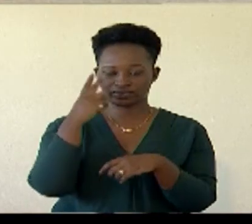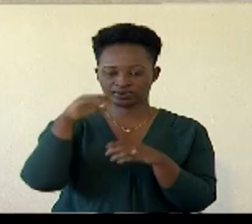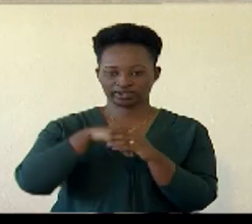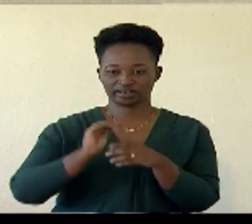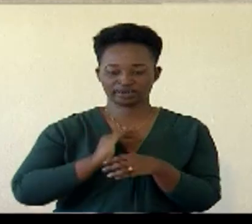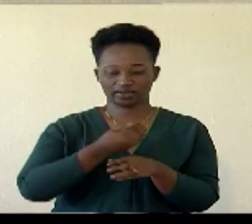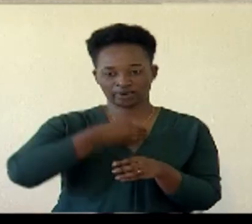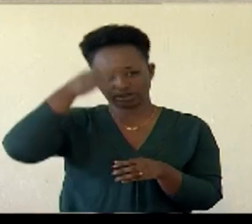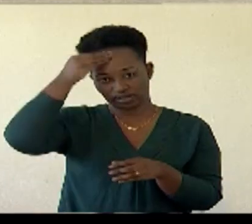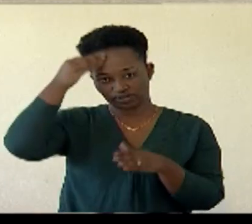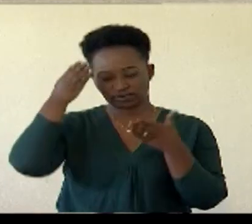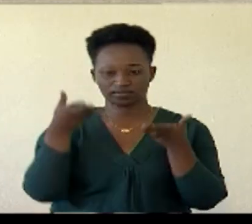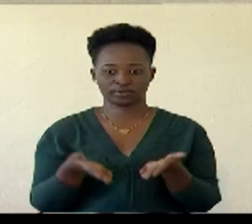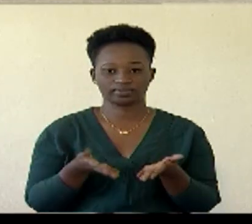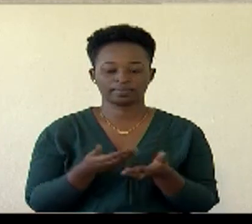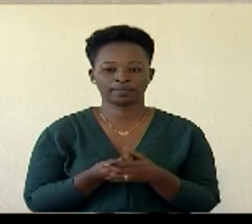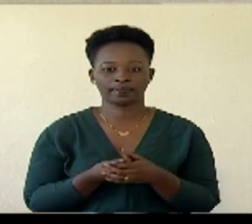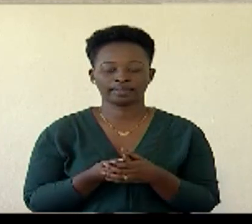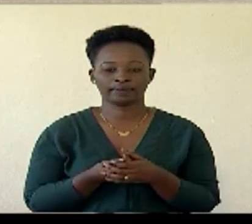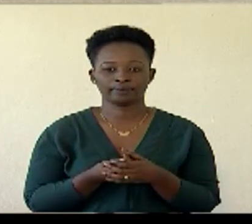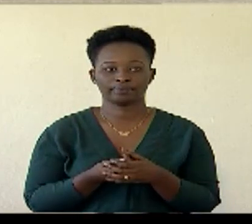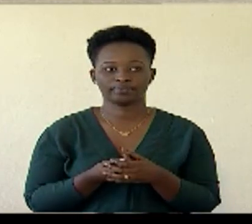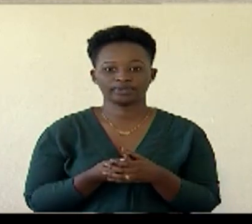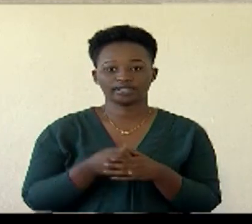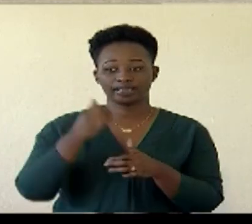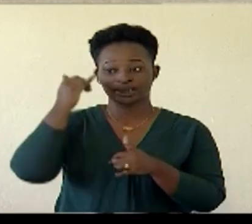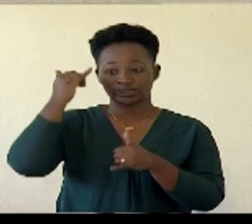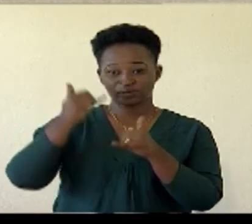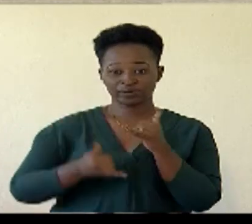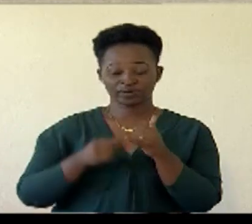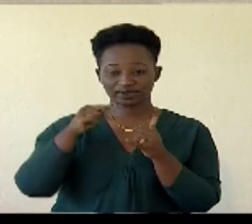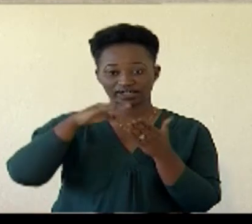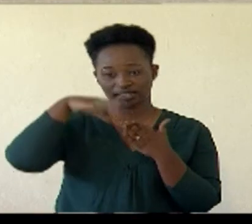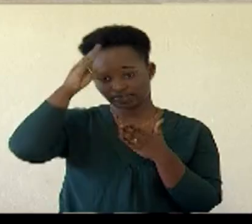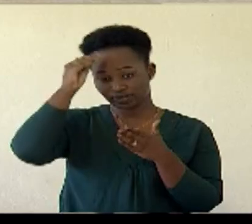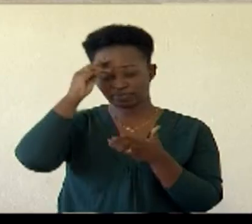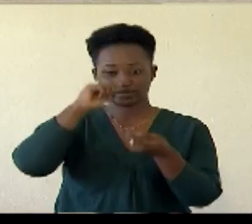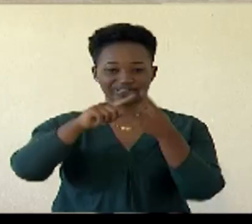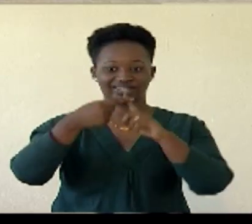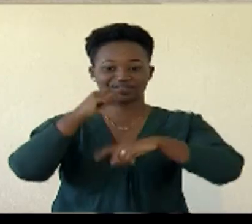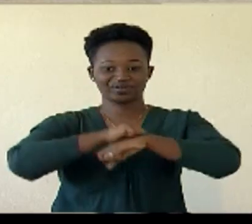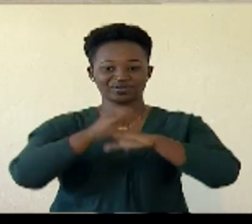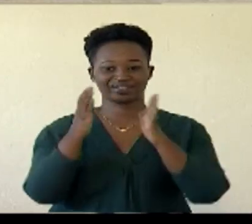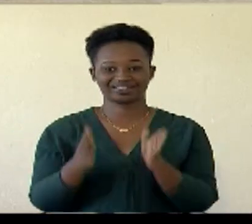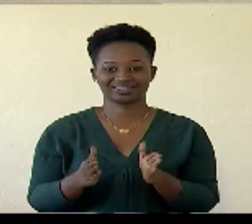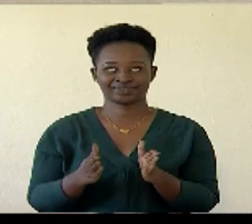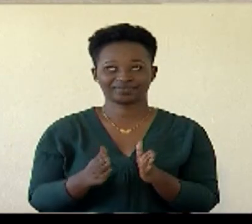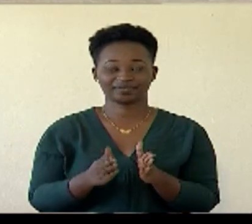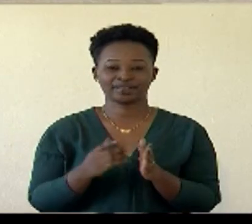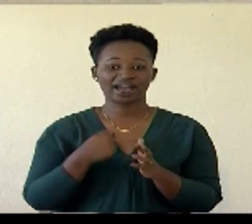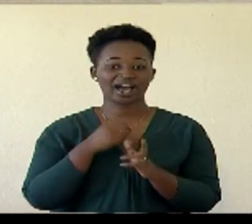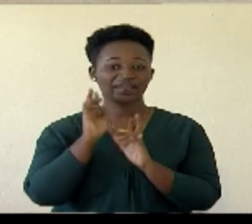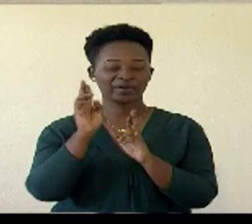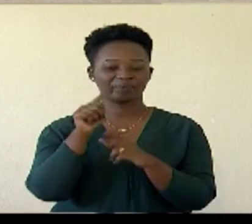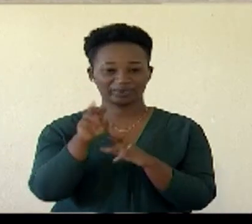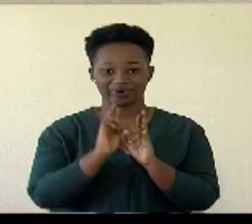lesson for today. By the end of this lesson, dear students, I hope you are